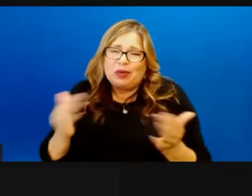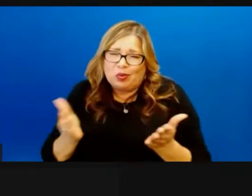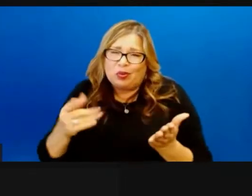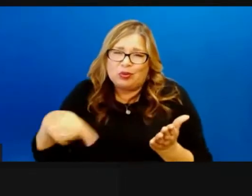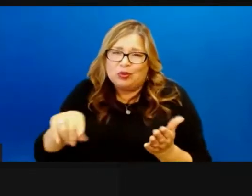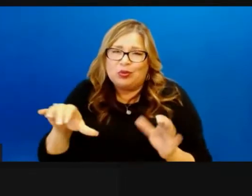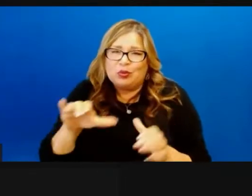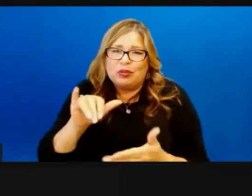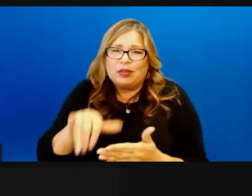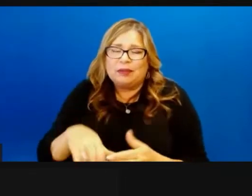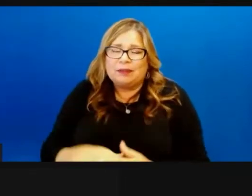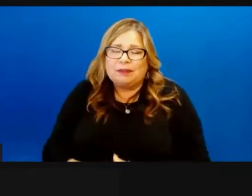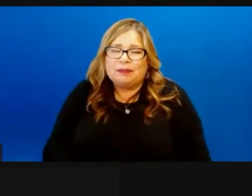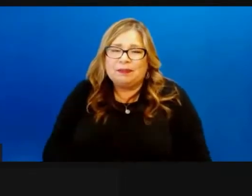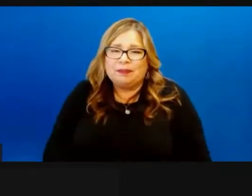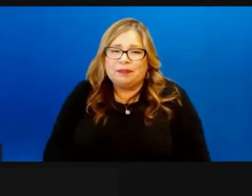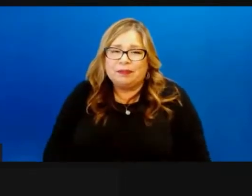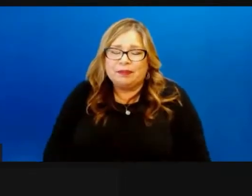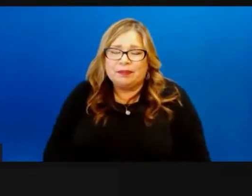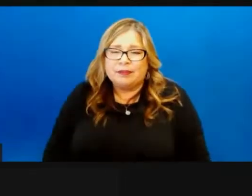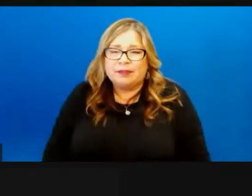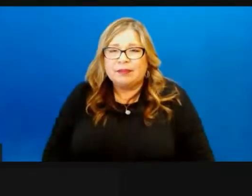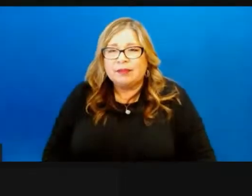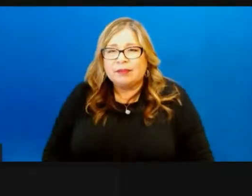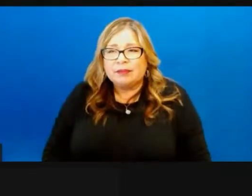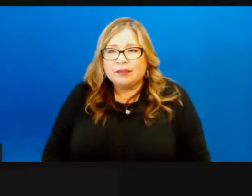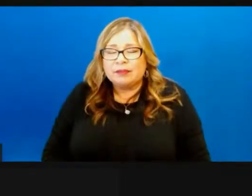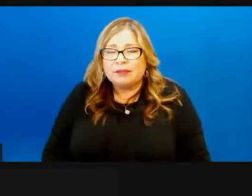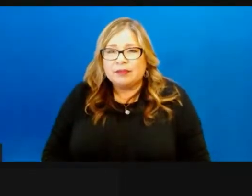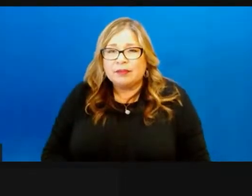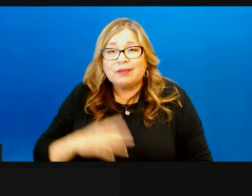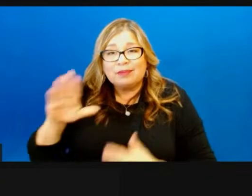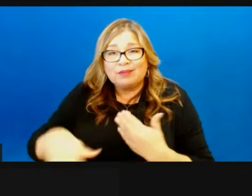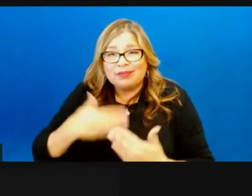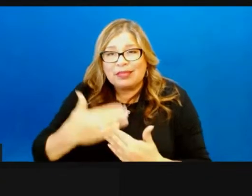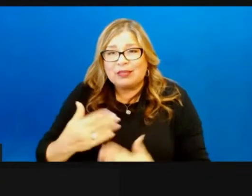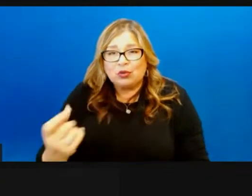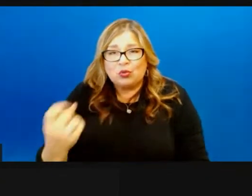Next question comes from Kristen Huang from Cal Matters.